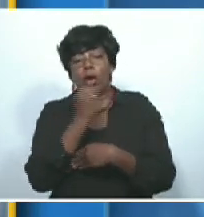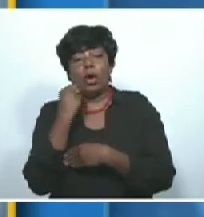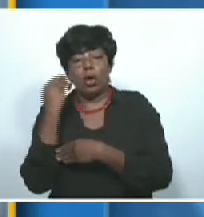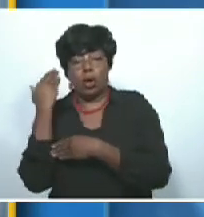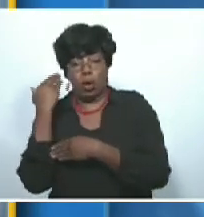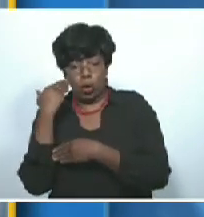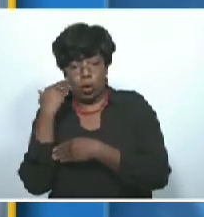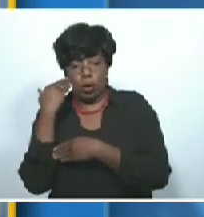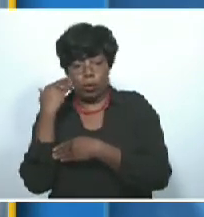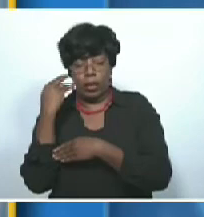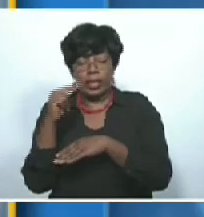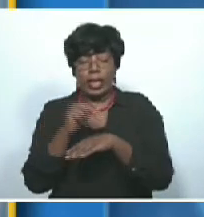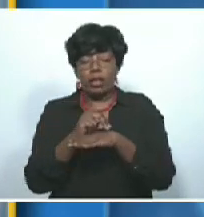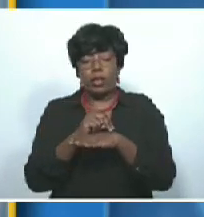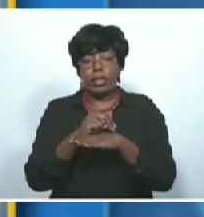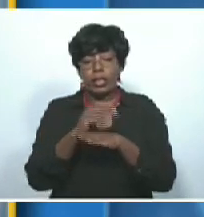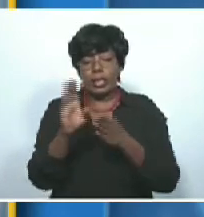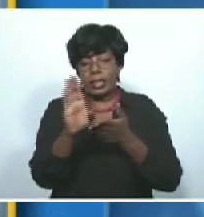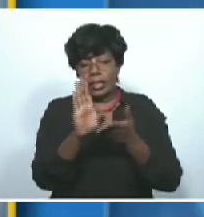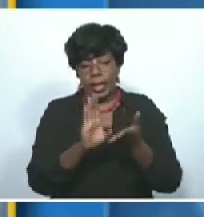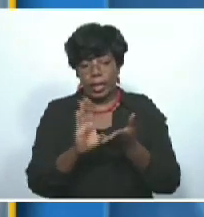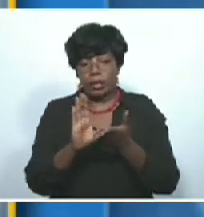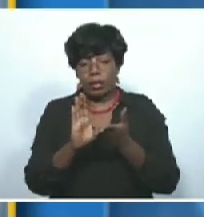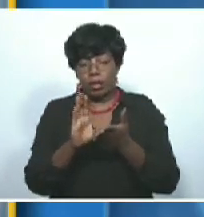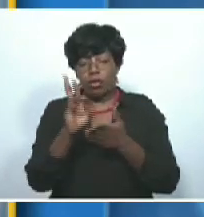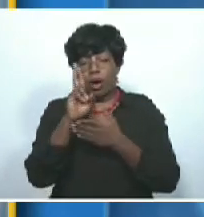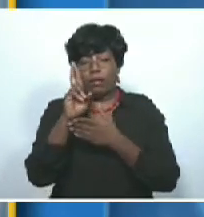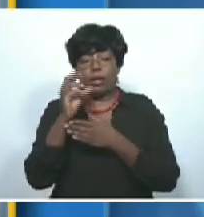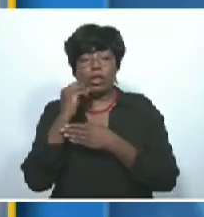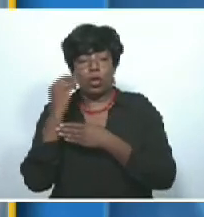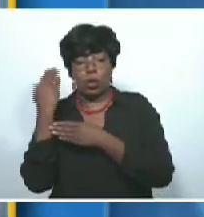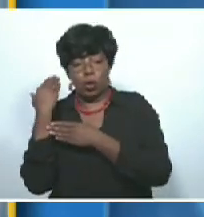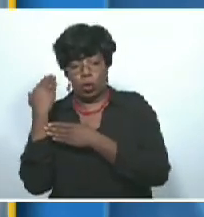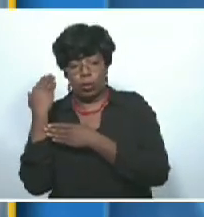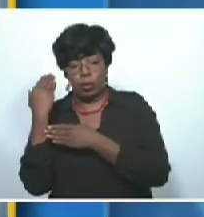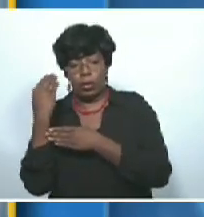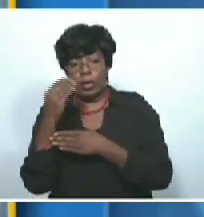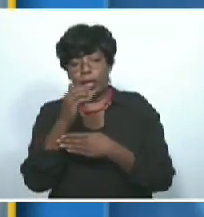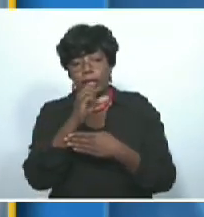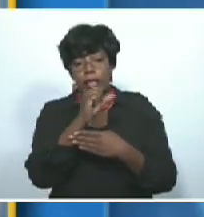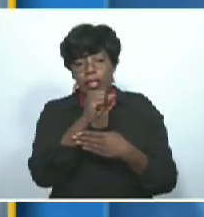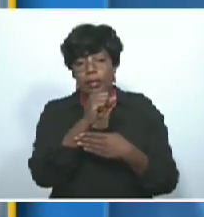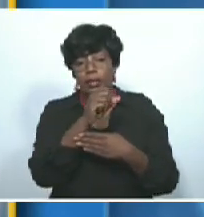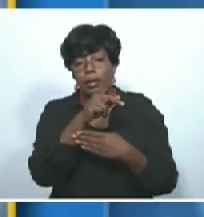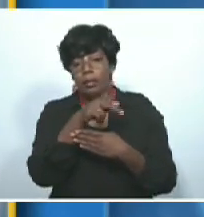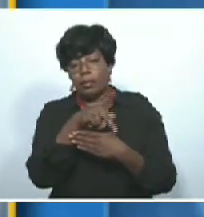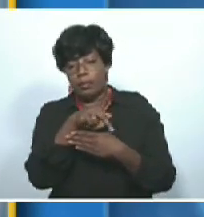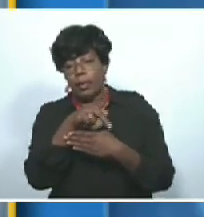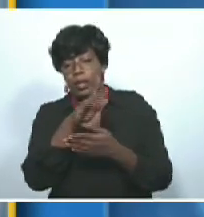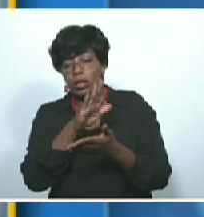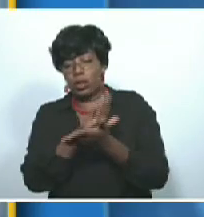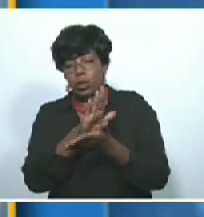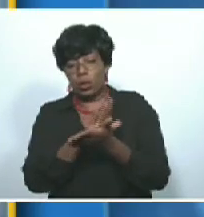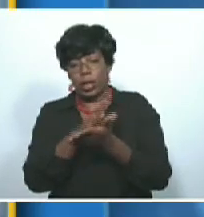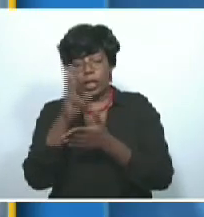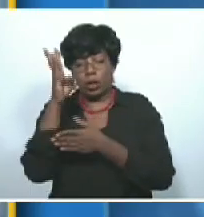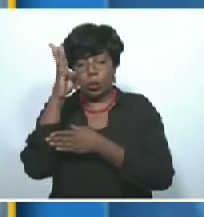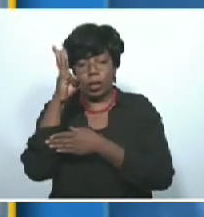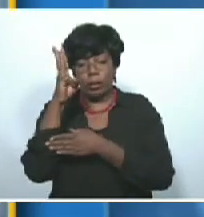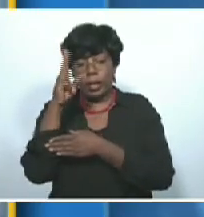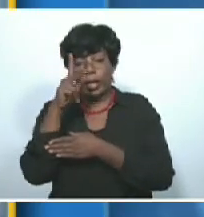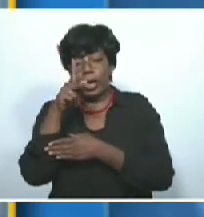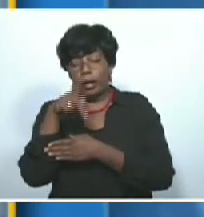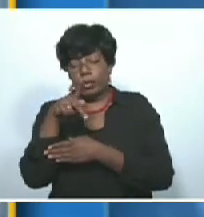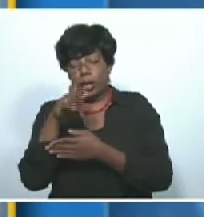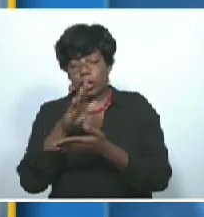Home, the Nazareth Center, Ranfurly Homes, Grand Bahamas Children's Home, the Simpson Penn School for Boys, and the Willamette Pratt for Girls. The